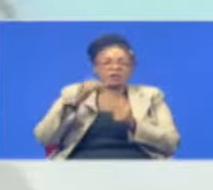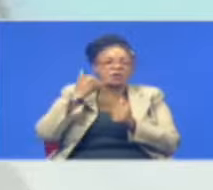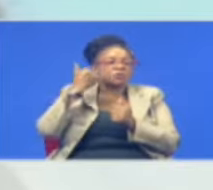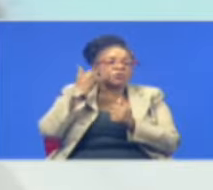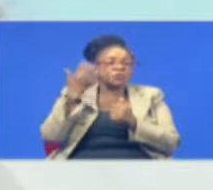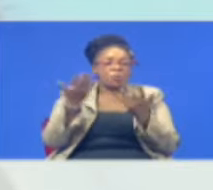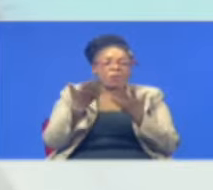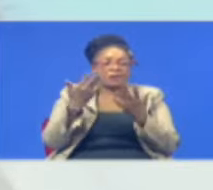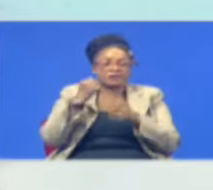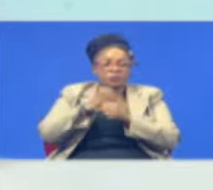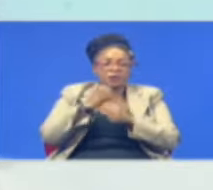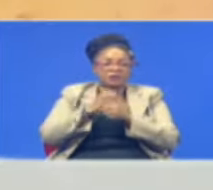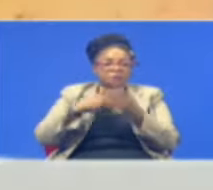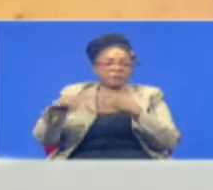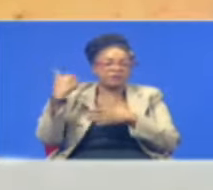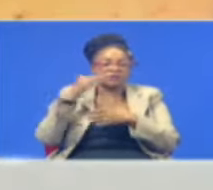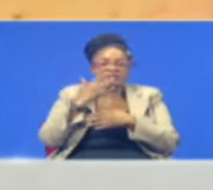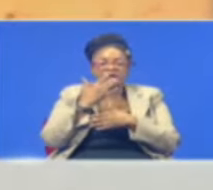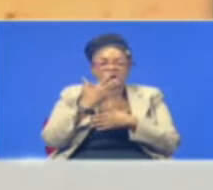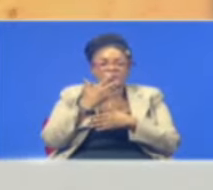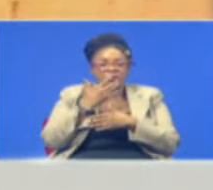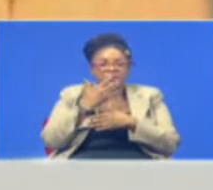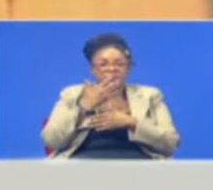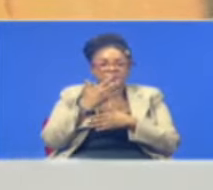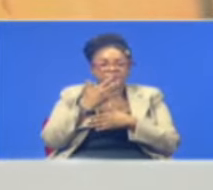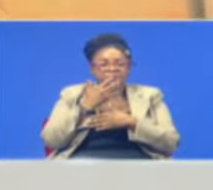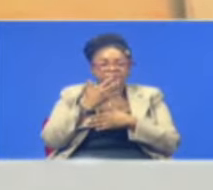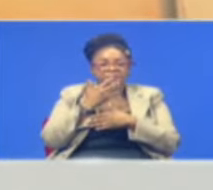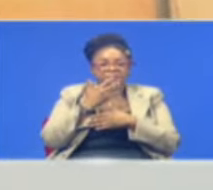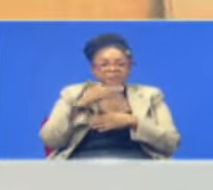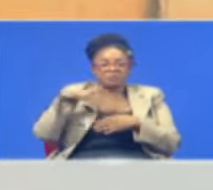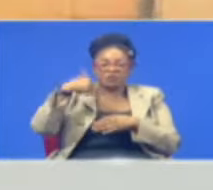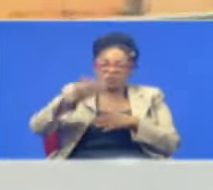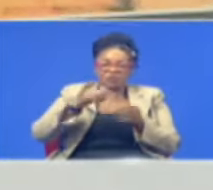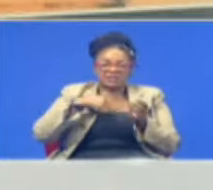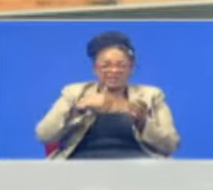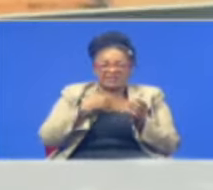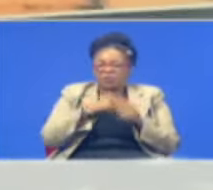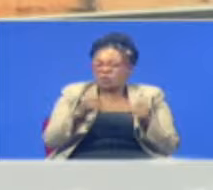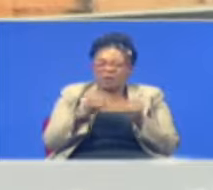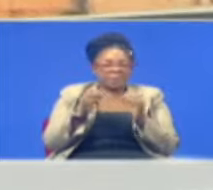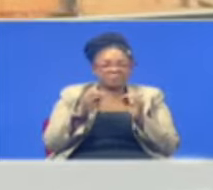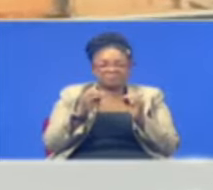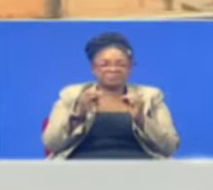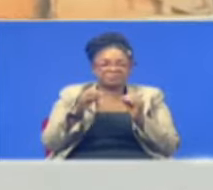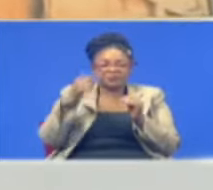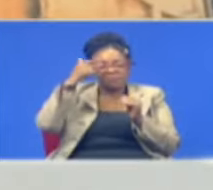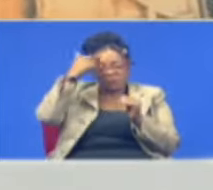worked at a flower farm. I feel poor. Juu wenyewe mzazi inafaa kwa